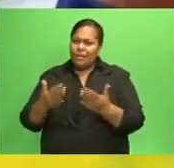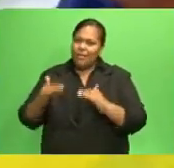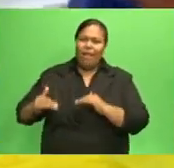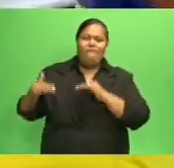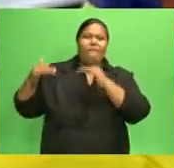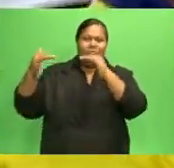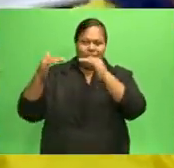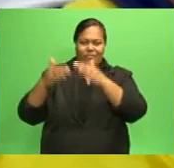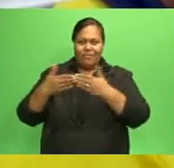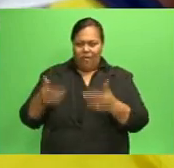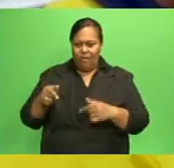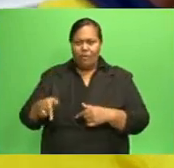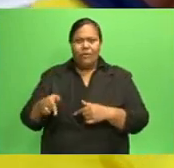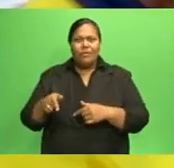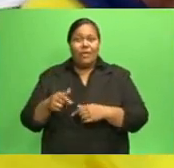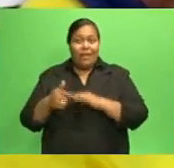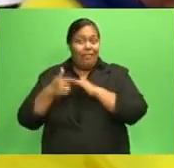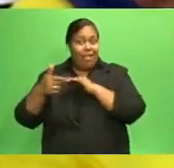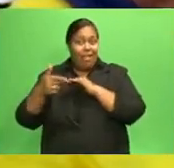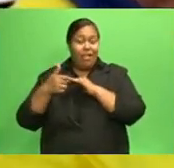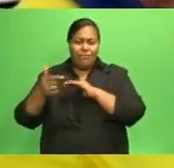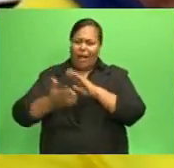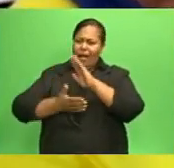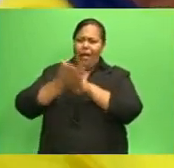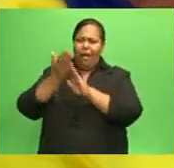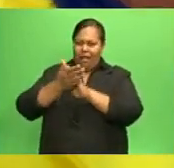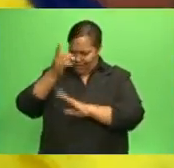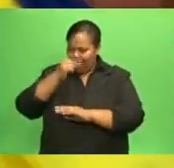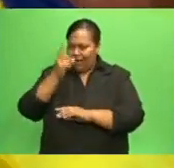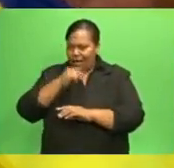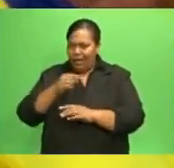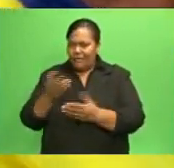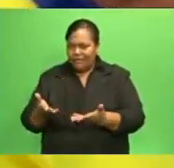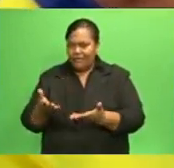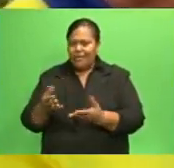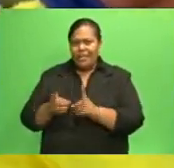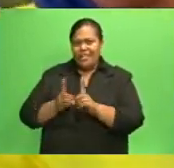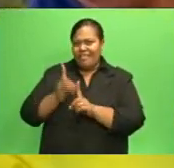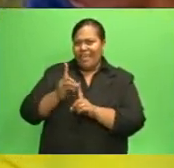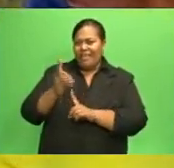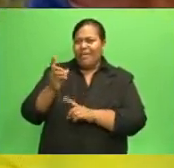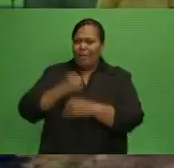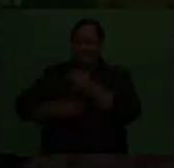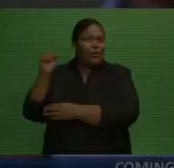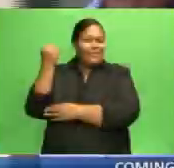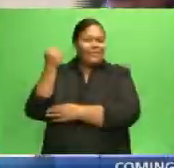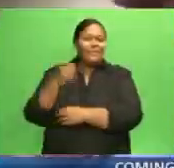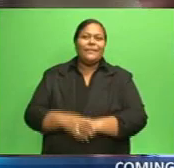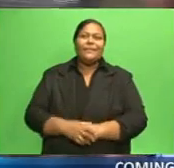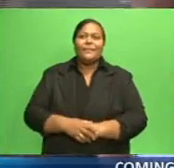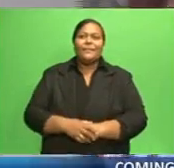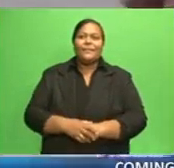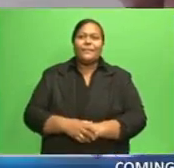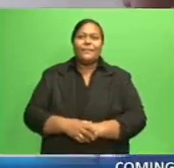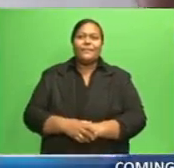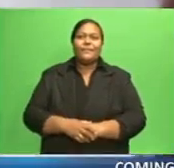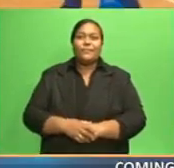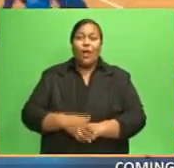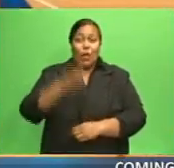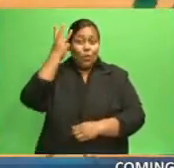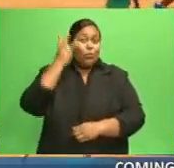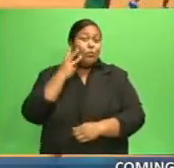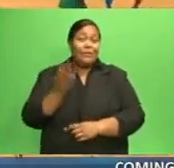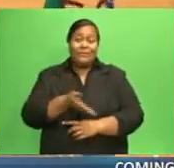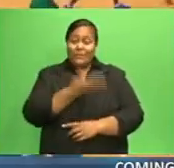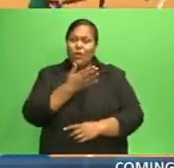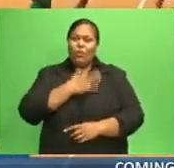exploration stage, meaning there is a high probability that it will develop into a mine. And Alesi Wanga wants to